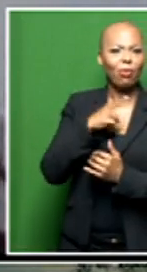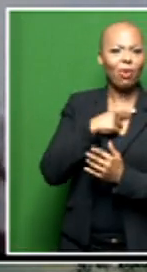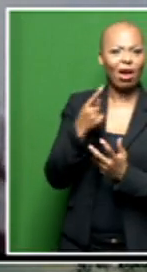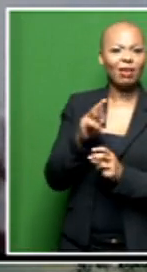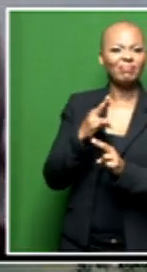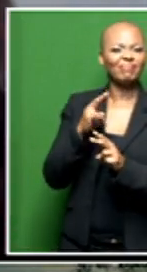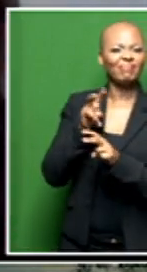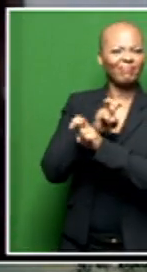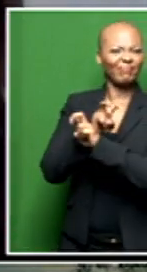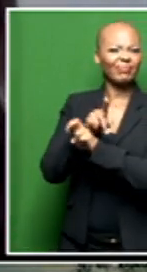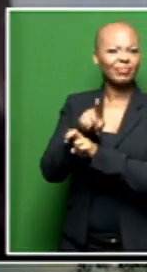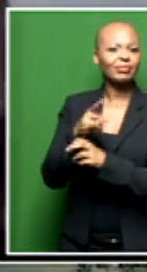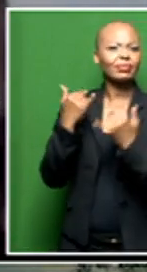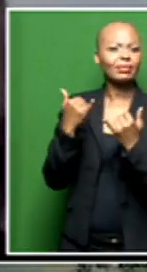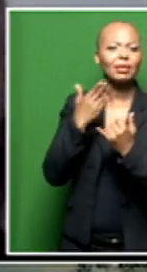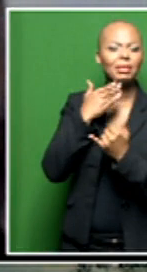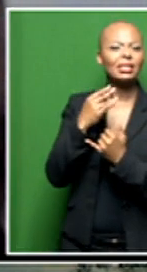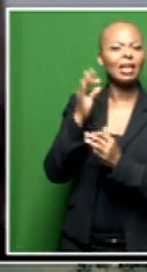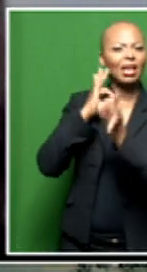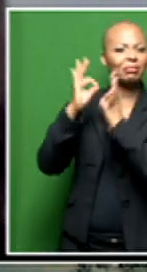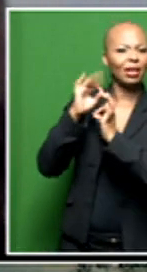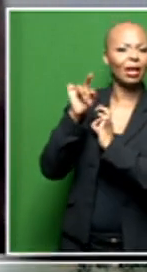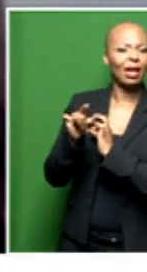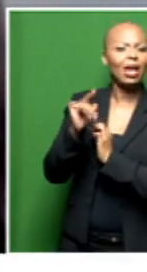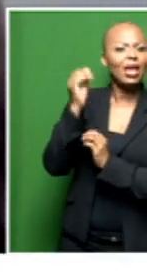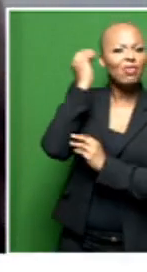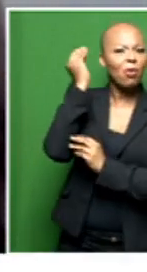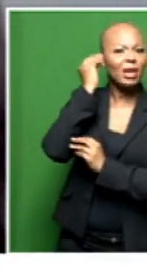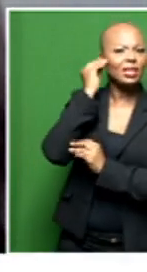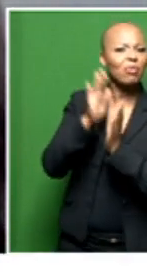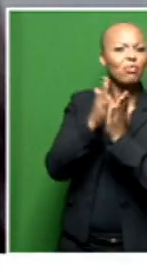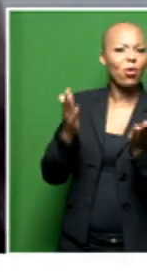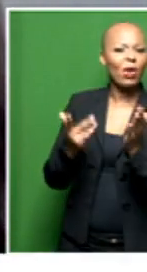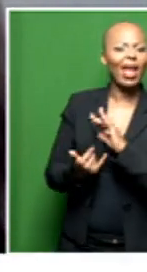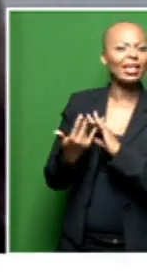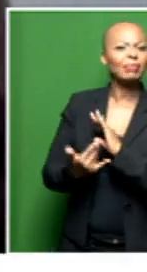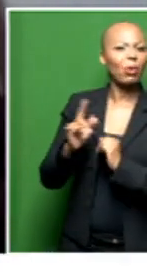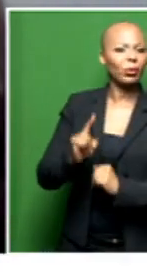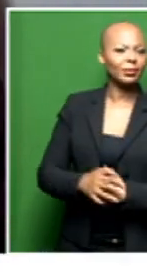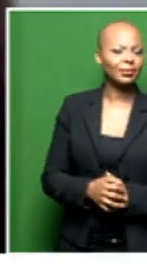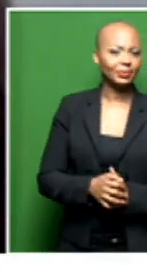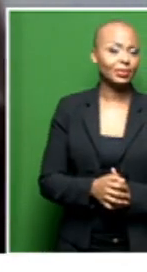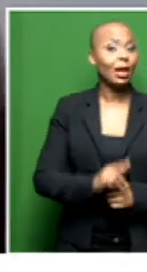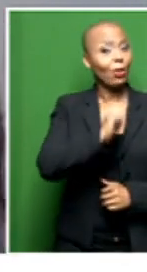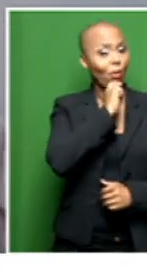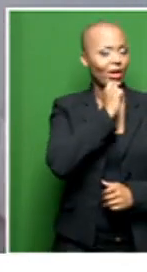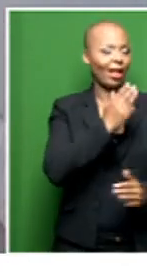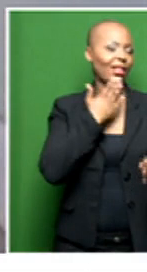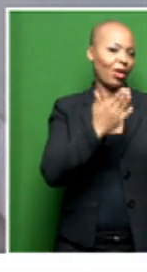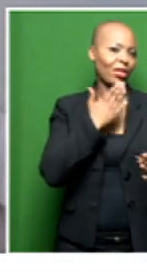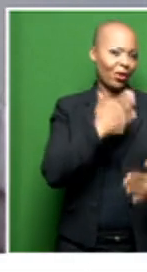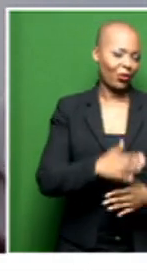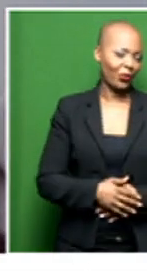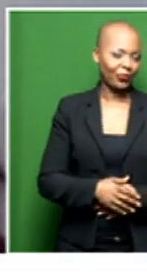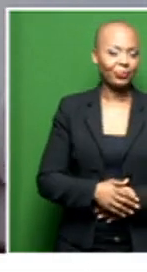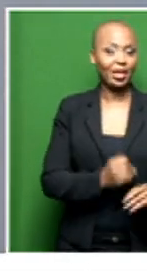morning. Now, in your own words, give us a bit of more information about this book and what inspired it. Morning, and thank you so much for